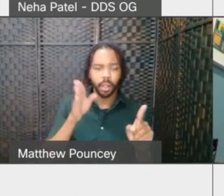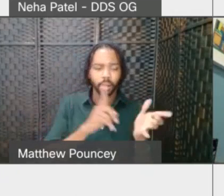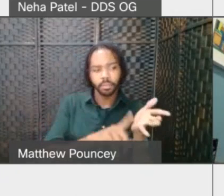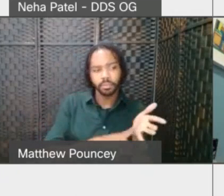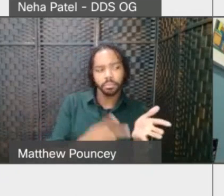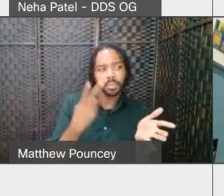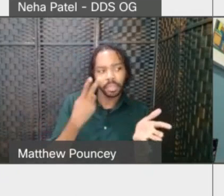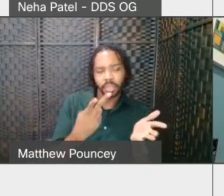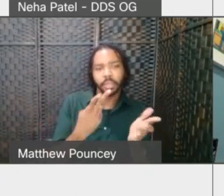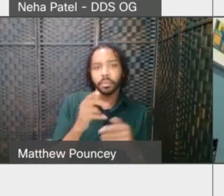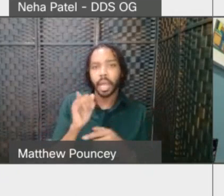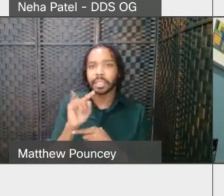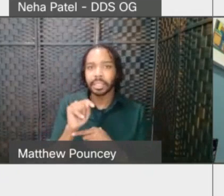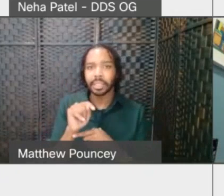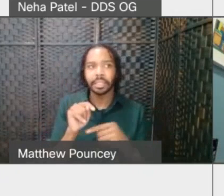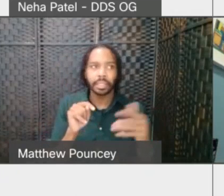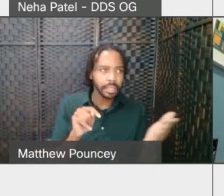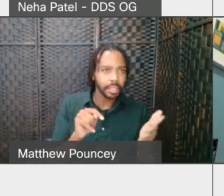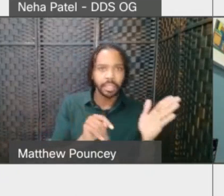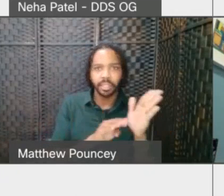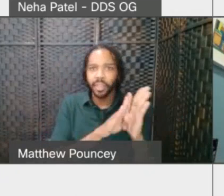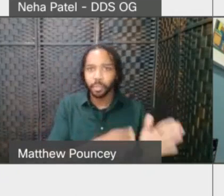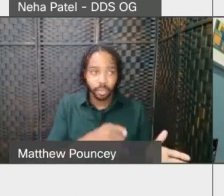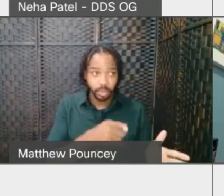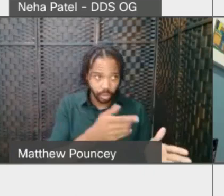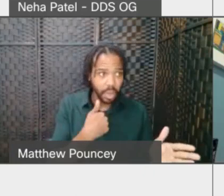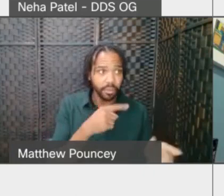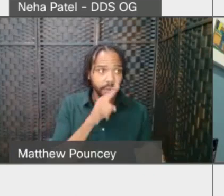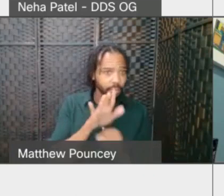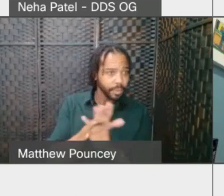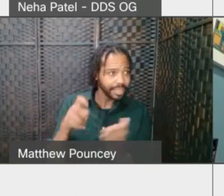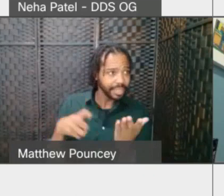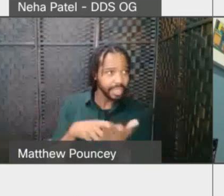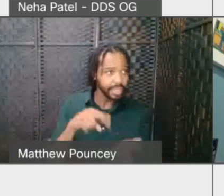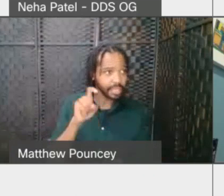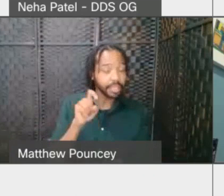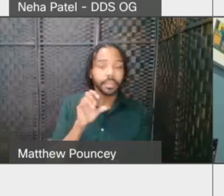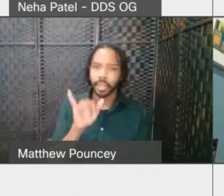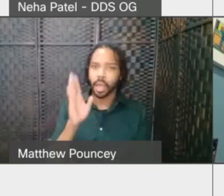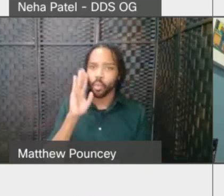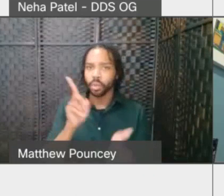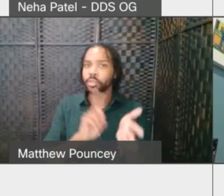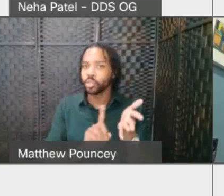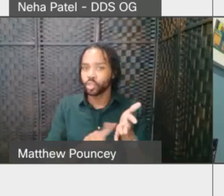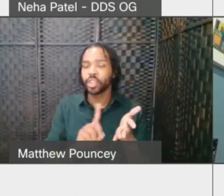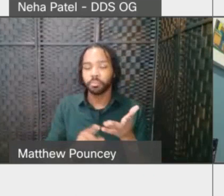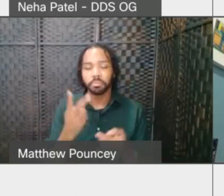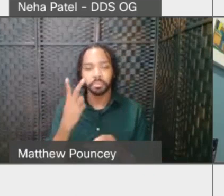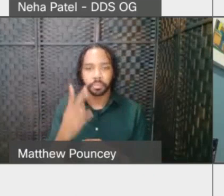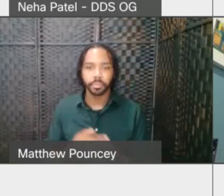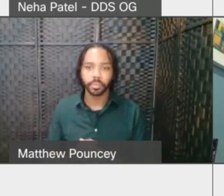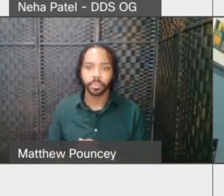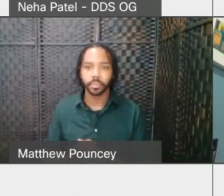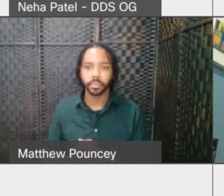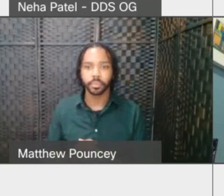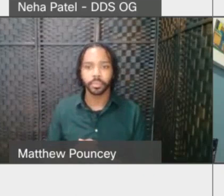from IT and the developers. Does it generate that? some kind of confirmation